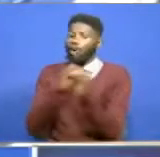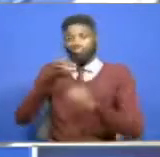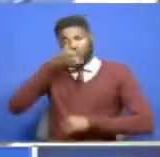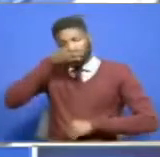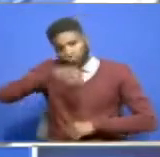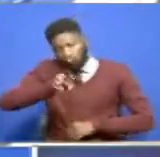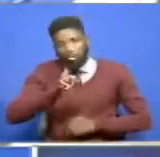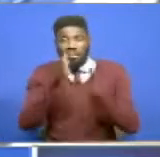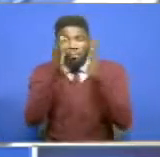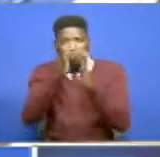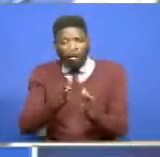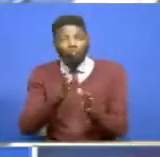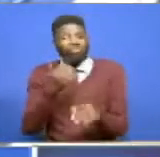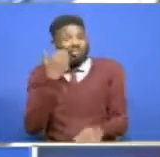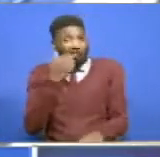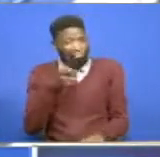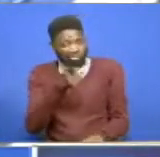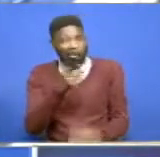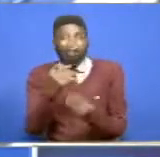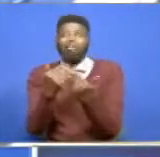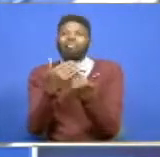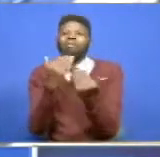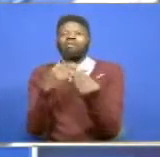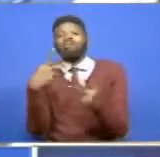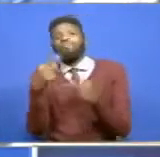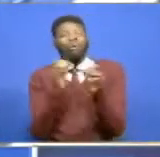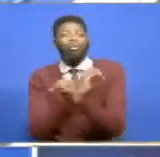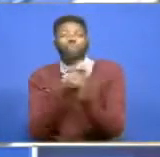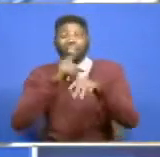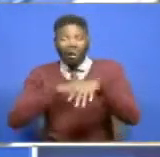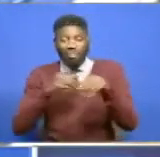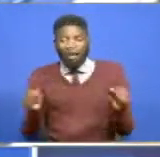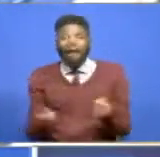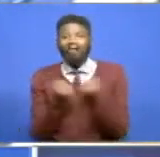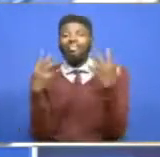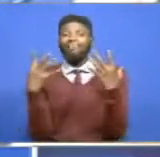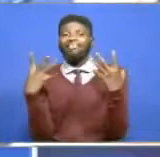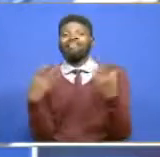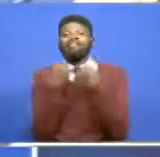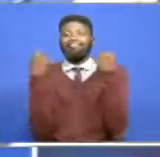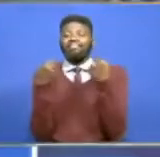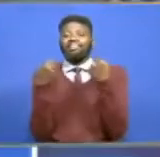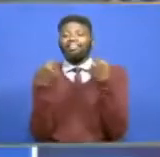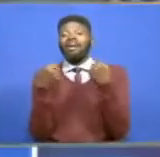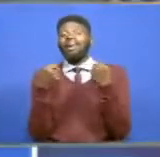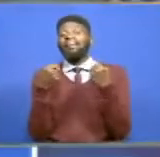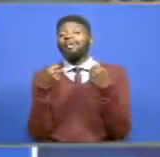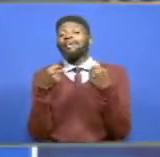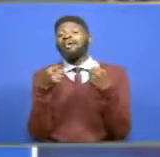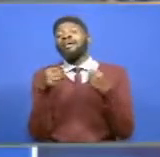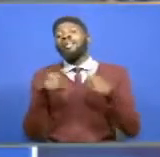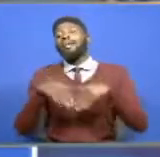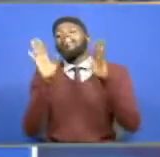their patient who was involved in an accident in time, causing him to bleed to death.